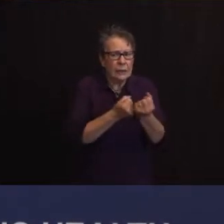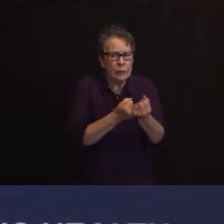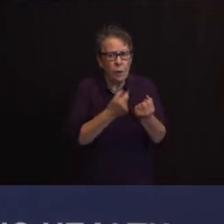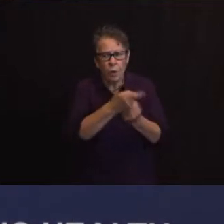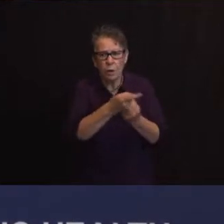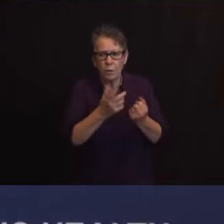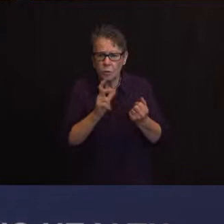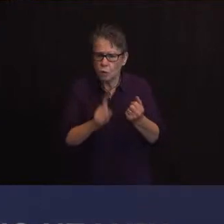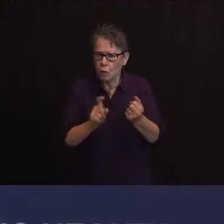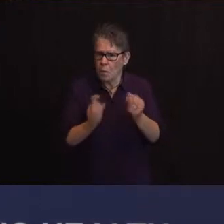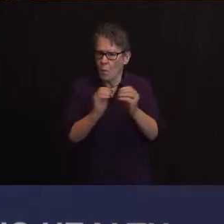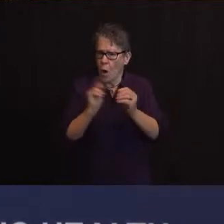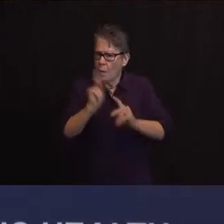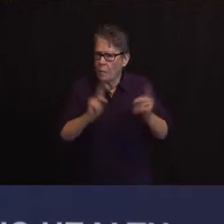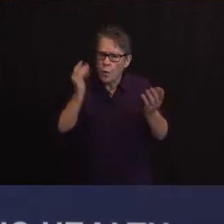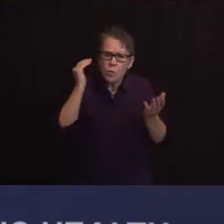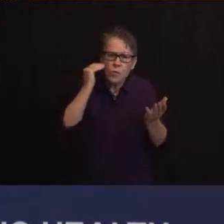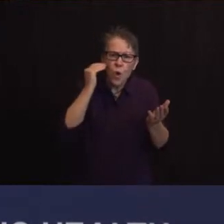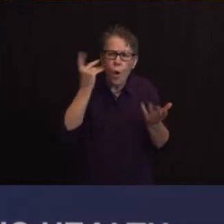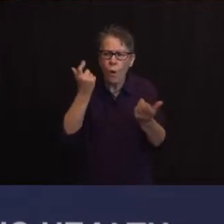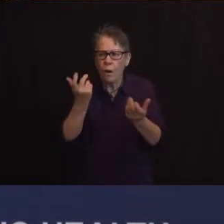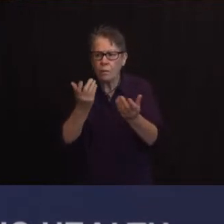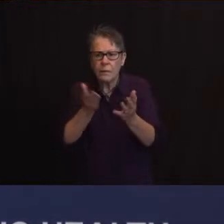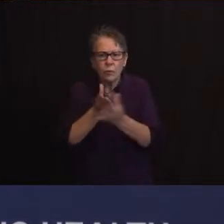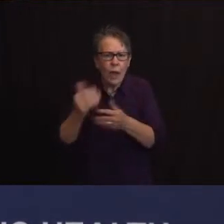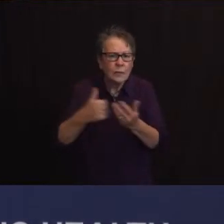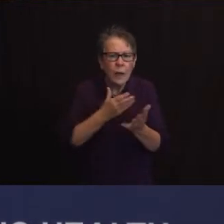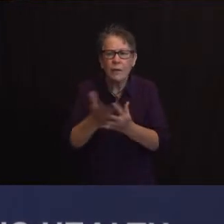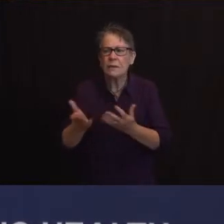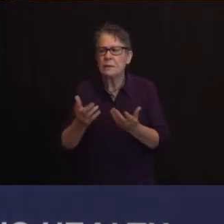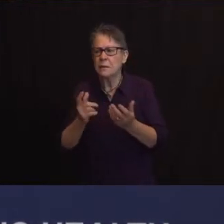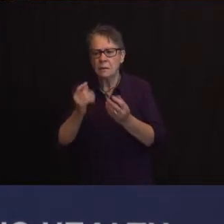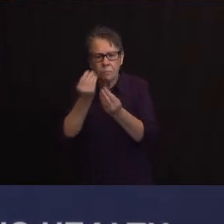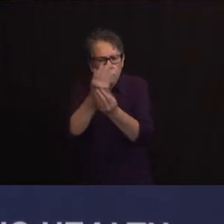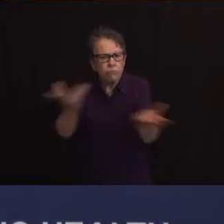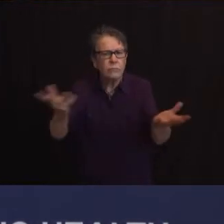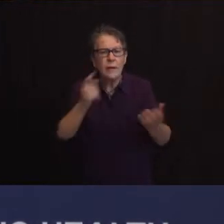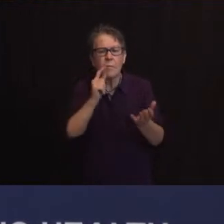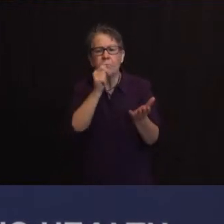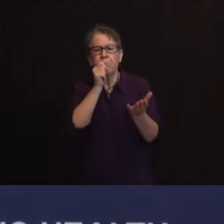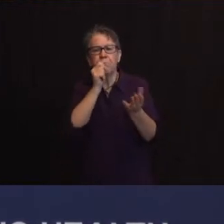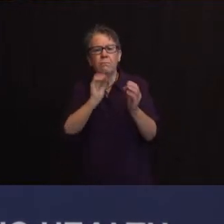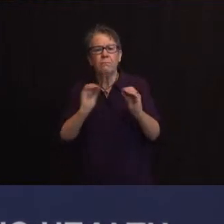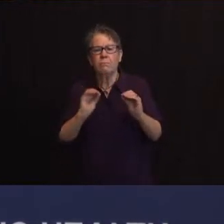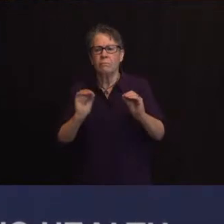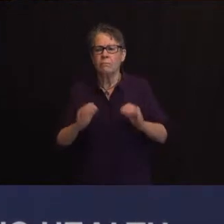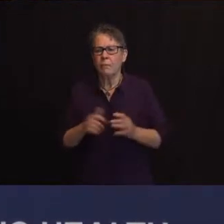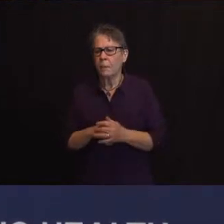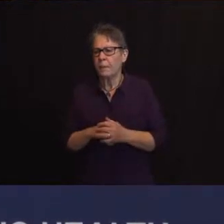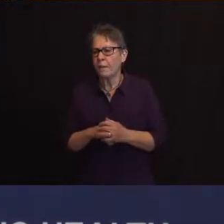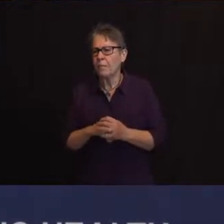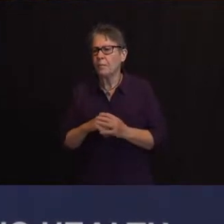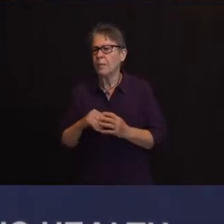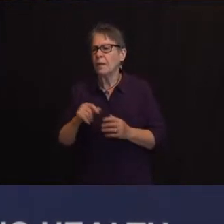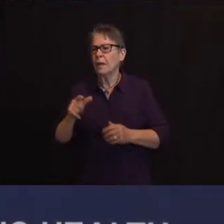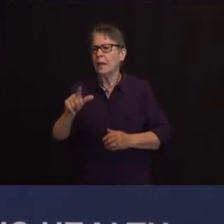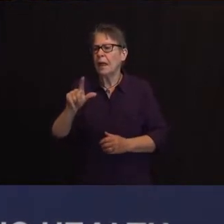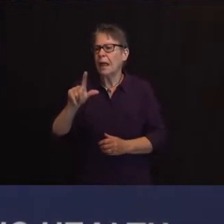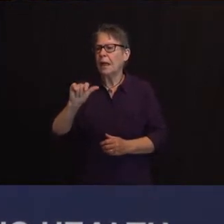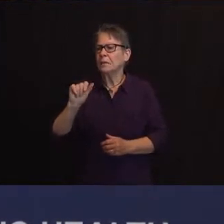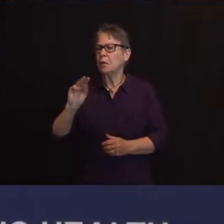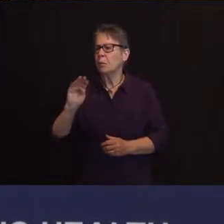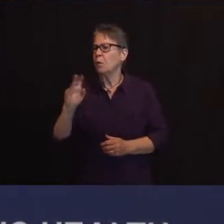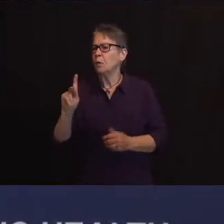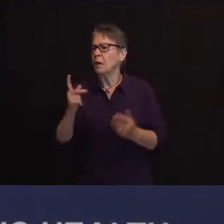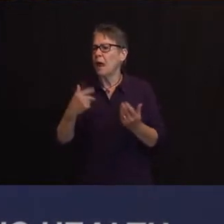all are off. I have no comment on the specifics of the Lisa McCormick petitions, but I continue to